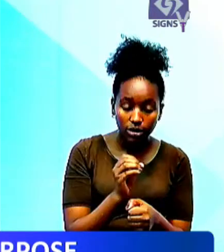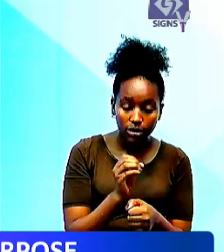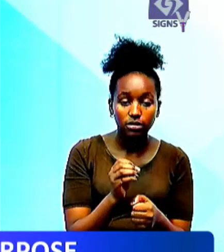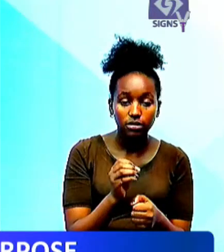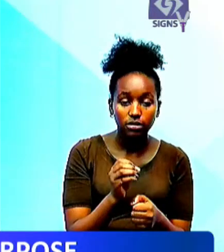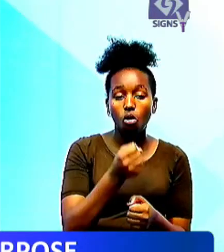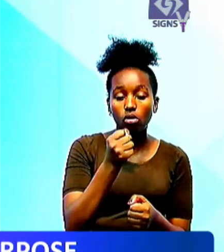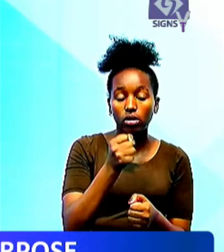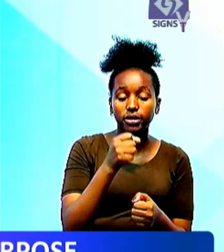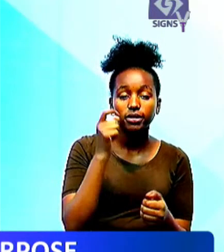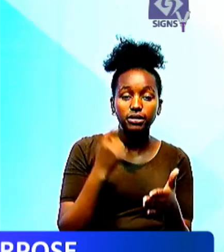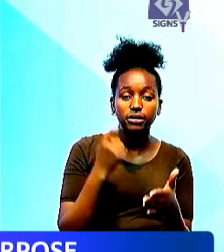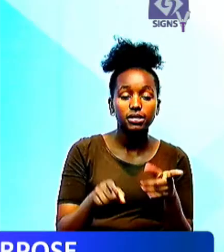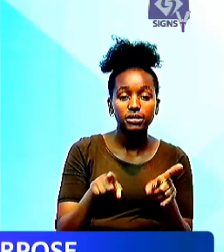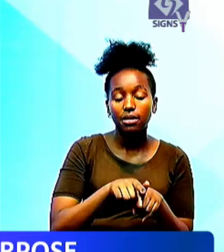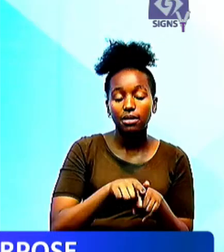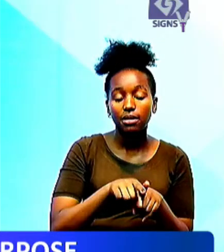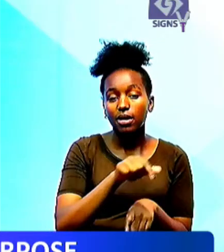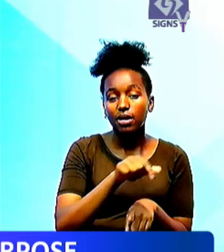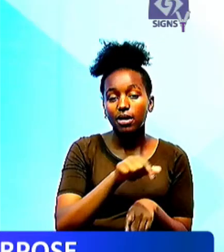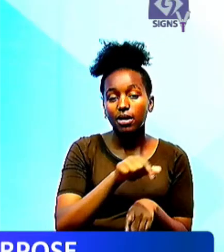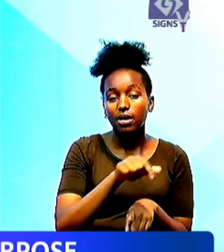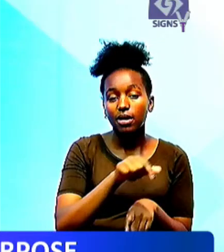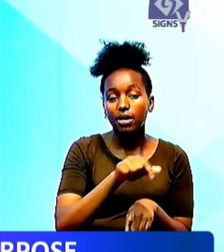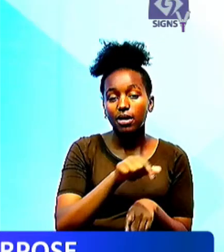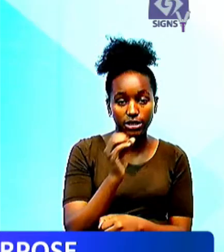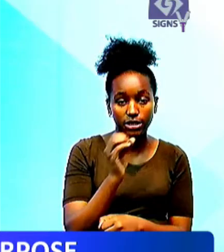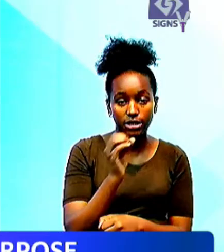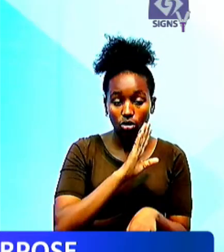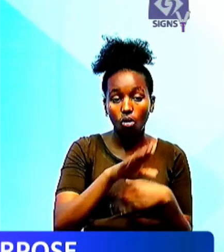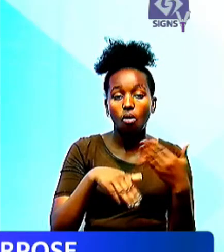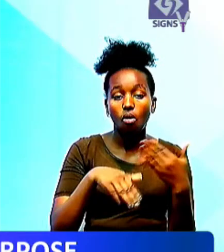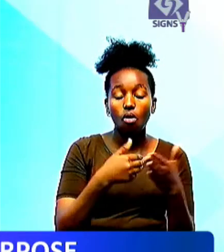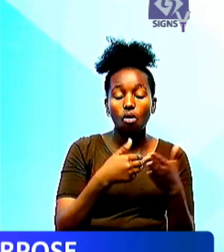have 10%. These are opportunities that